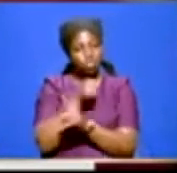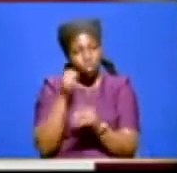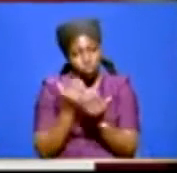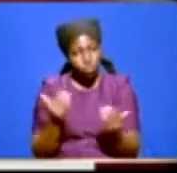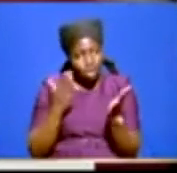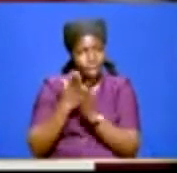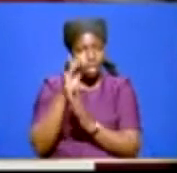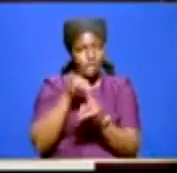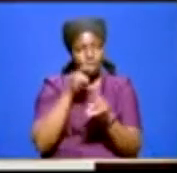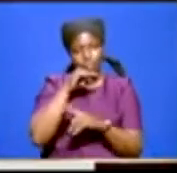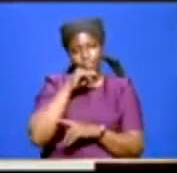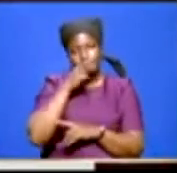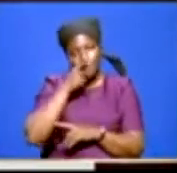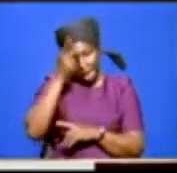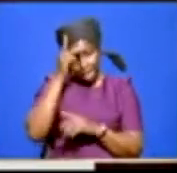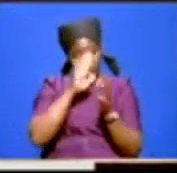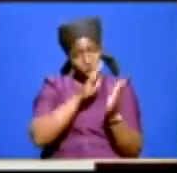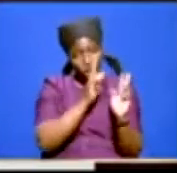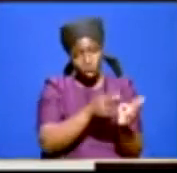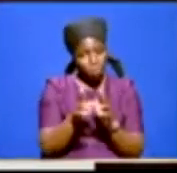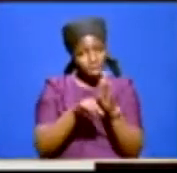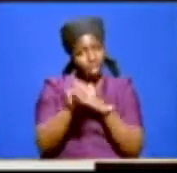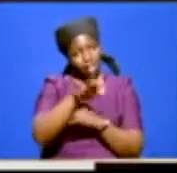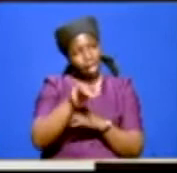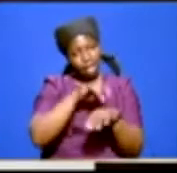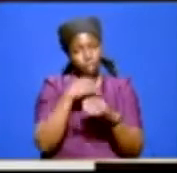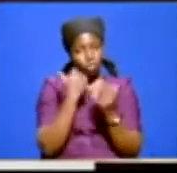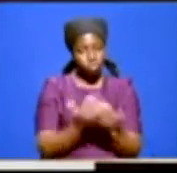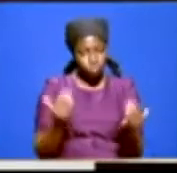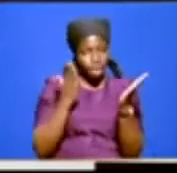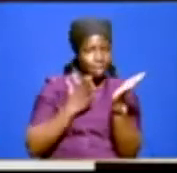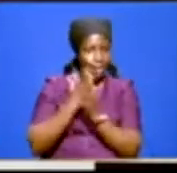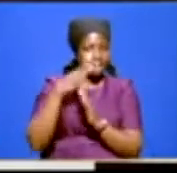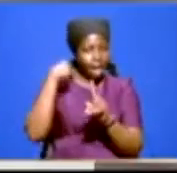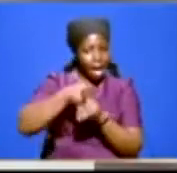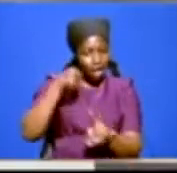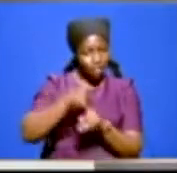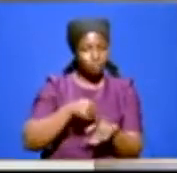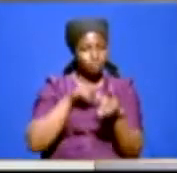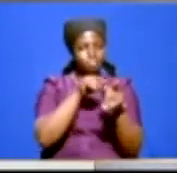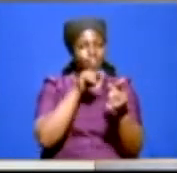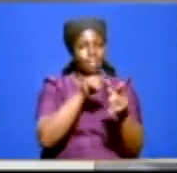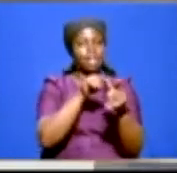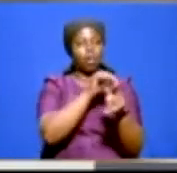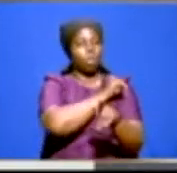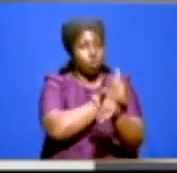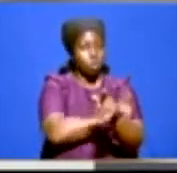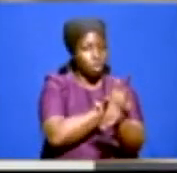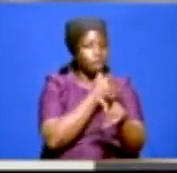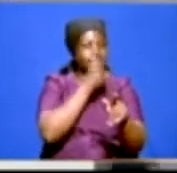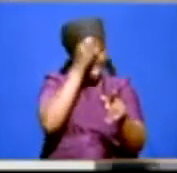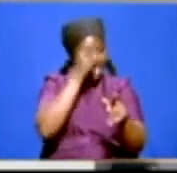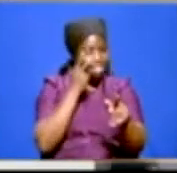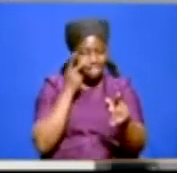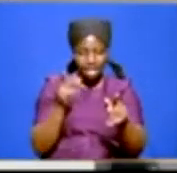parents are common in the area, while children's rights advocates accusing relevant authorities of turning a blind eye to the